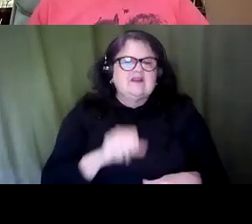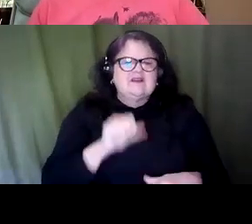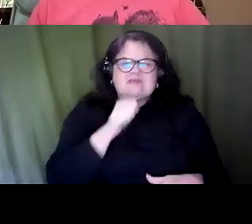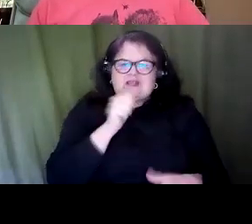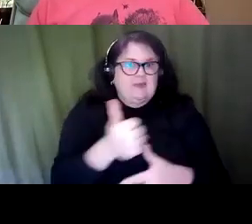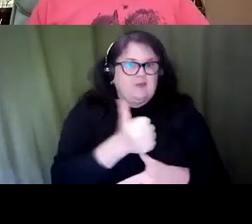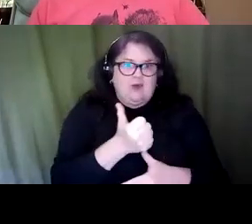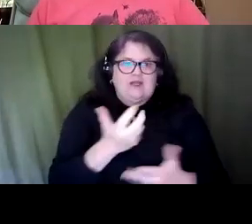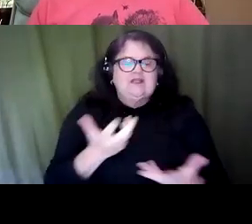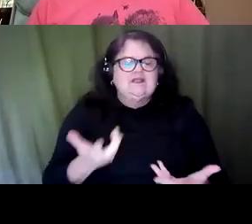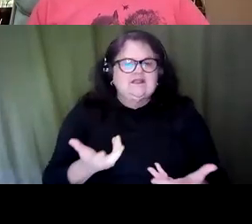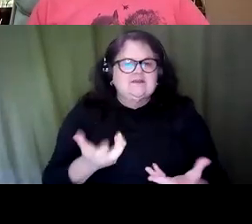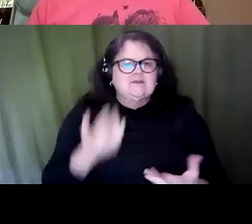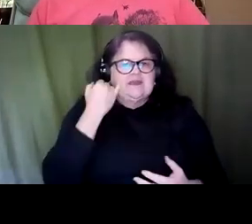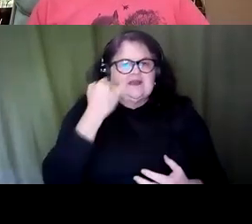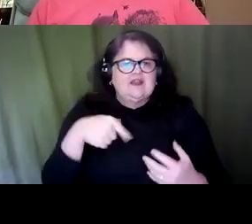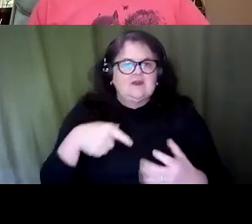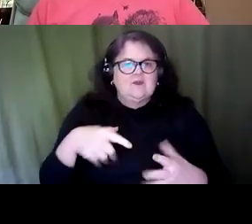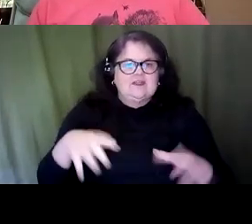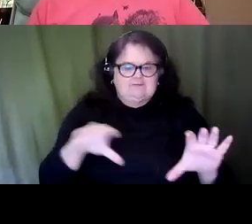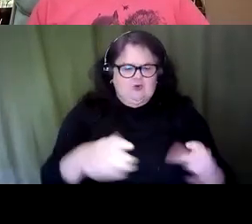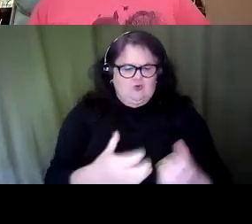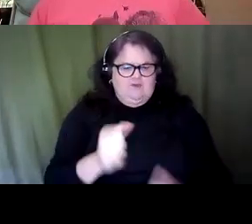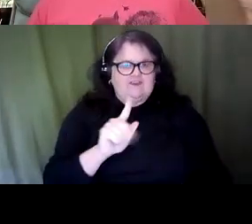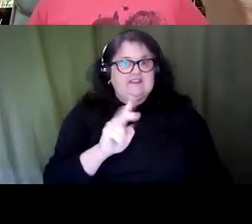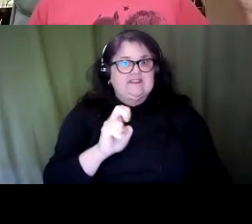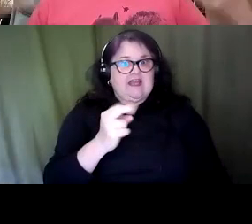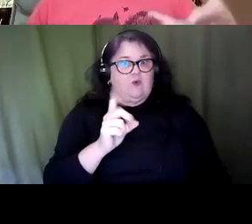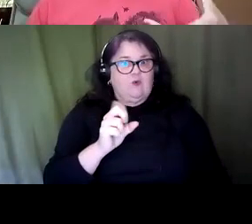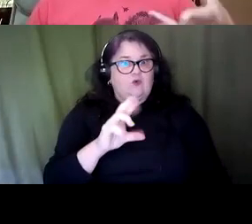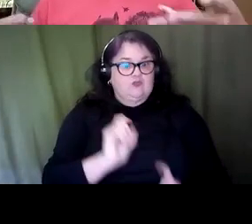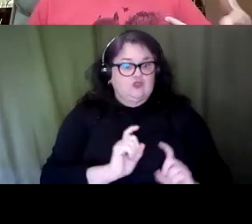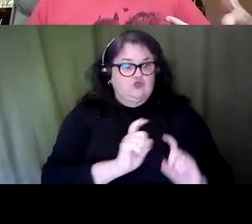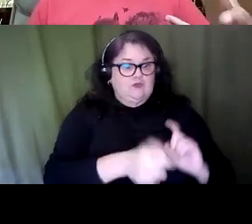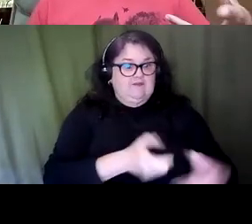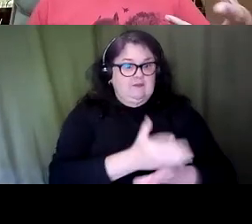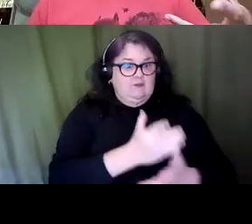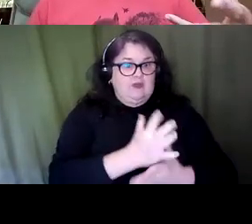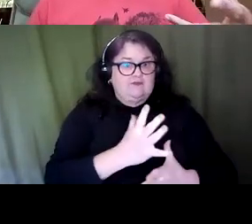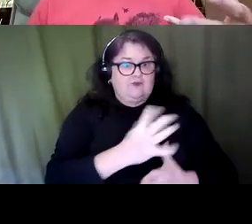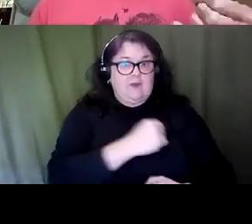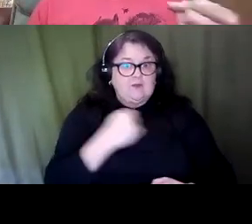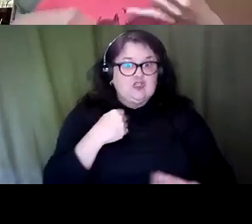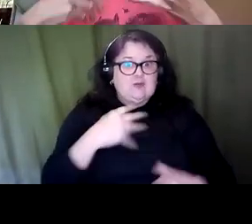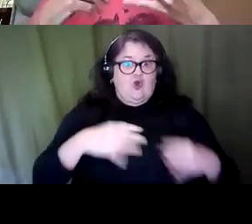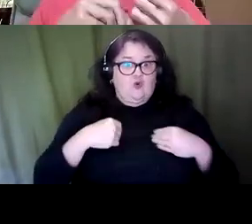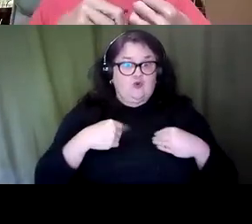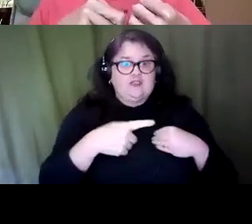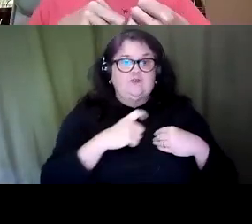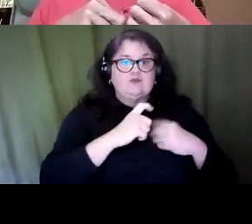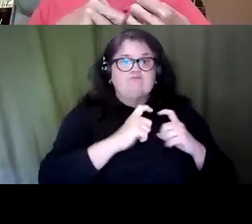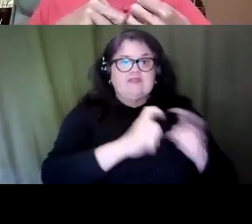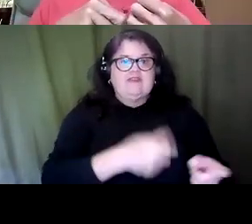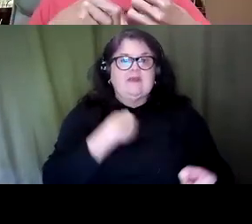you take a stakeholder group and give them the rights of membership or ownership in an organization, you're giving them a